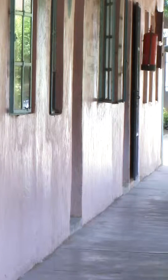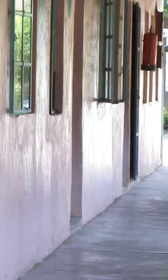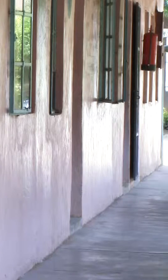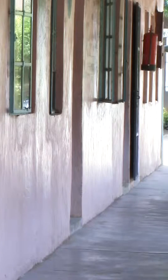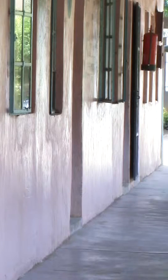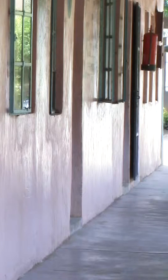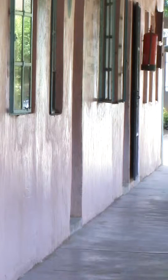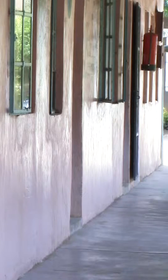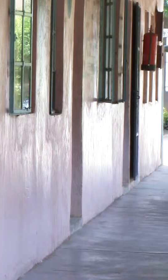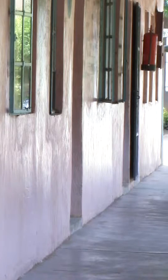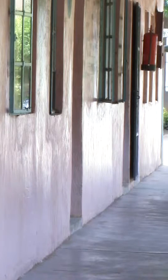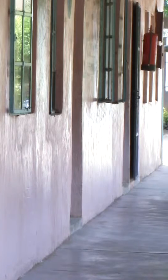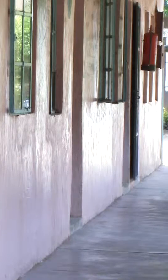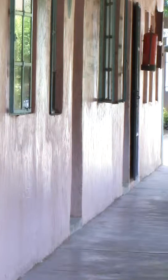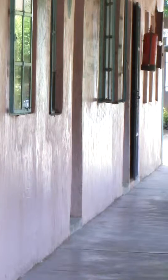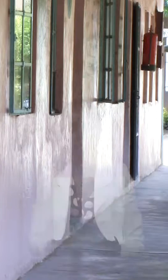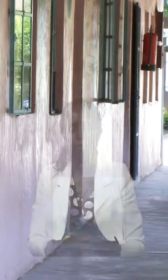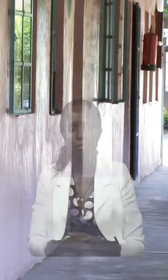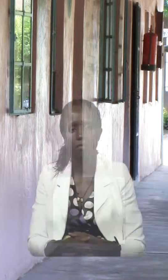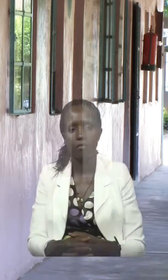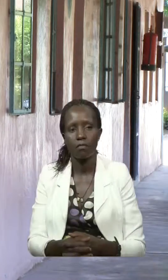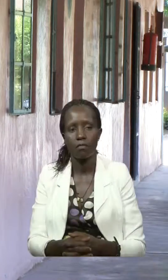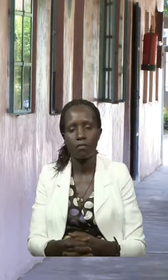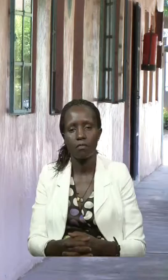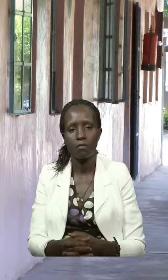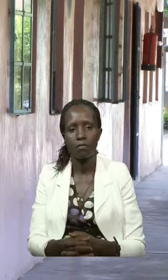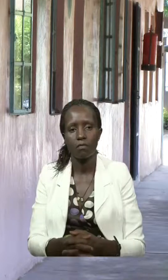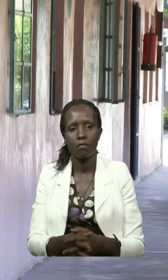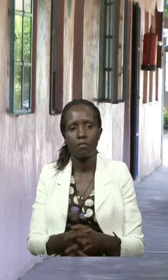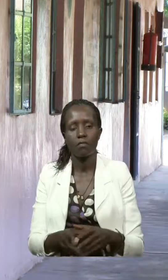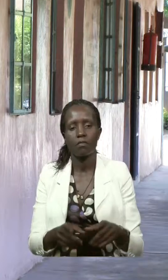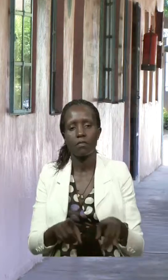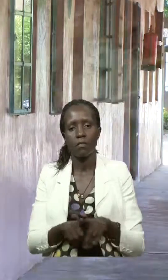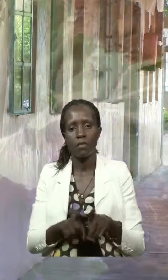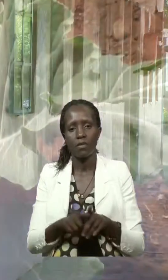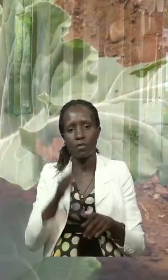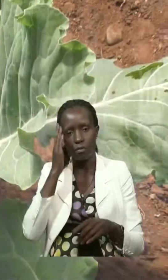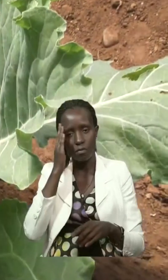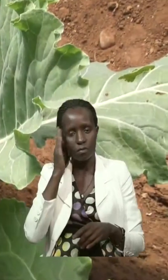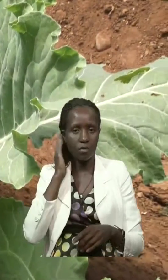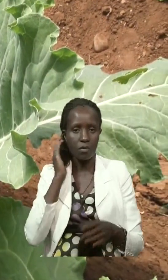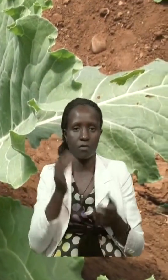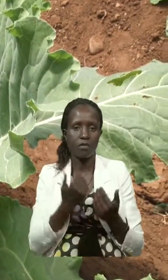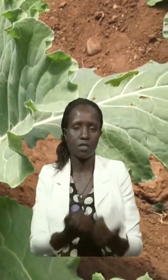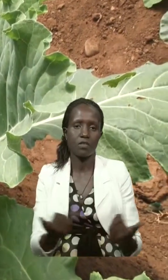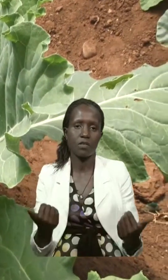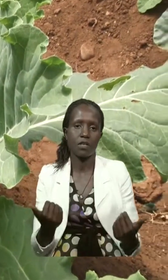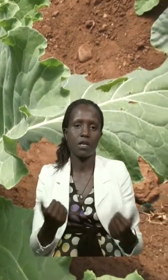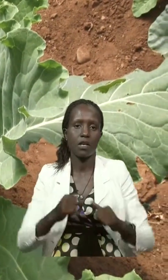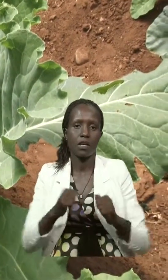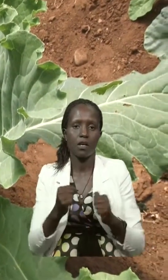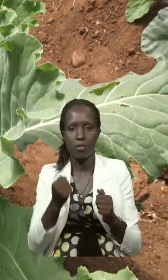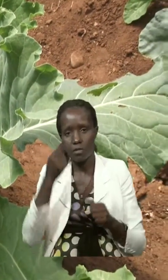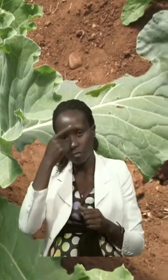us in the school activities. And we know the